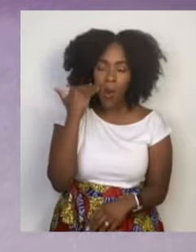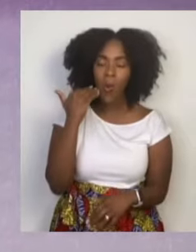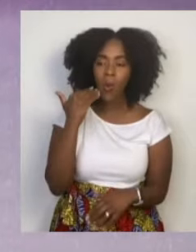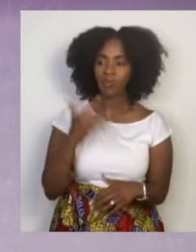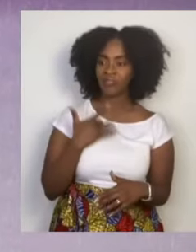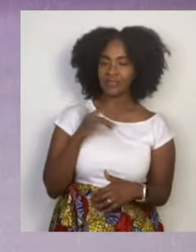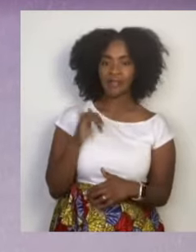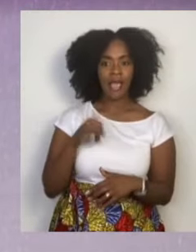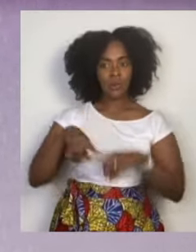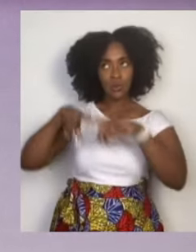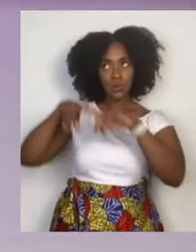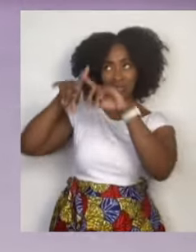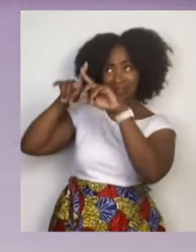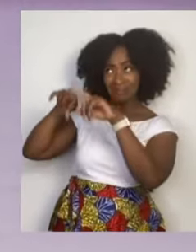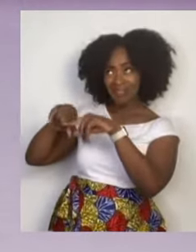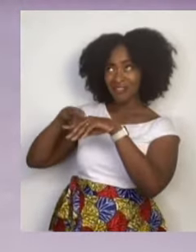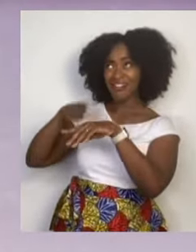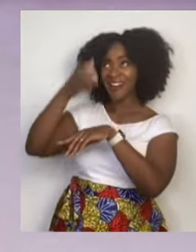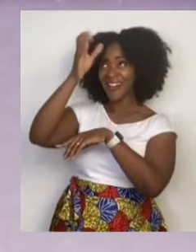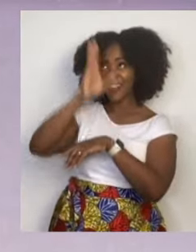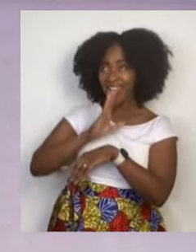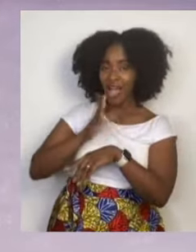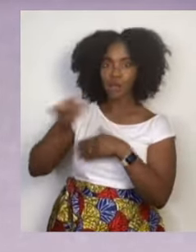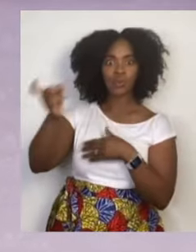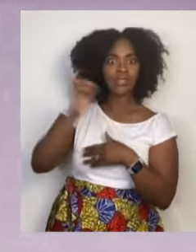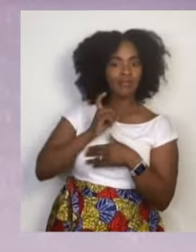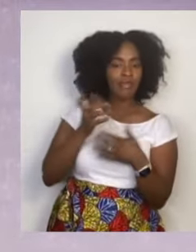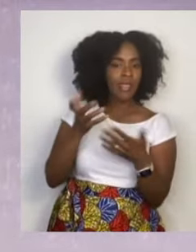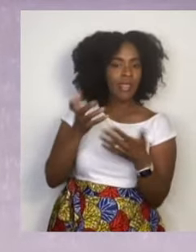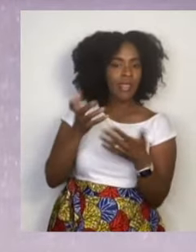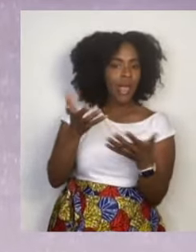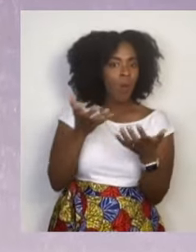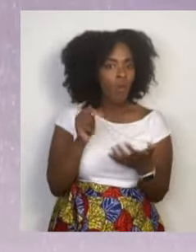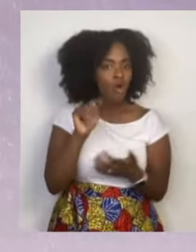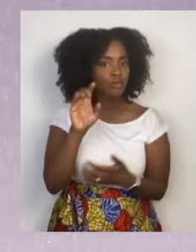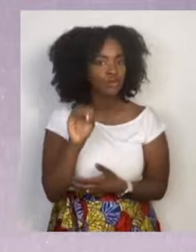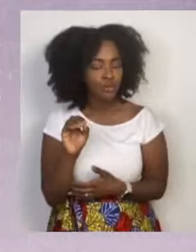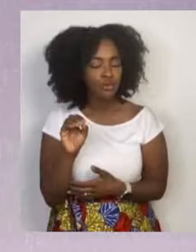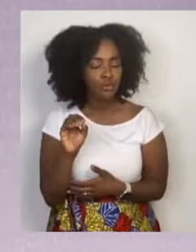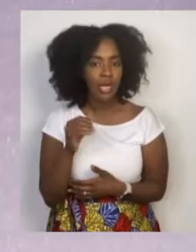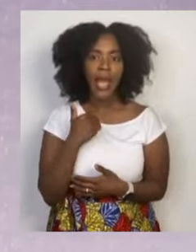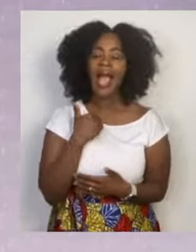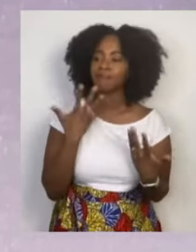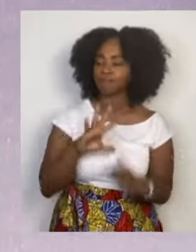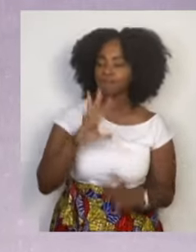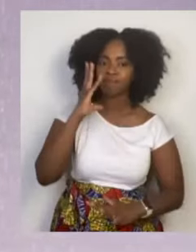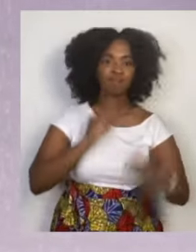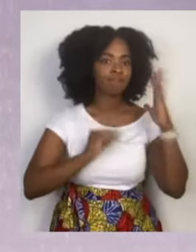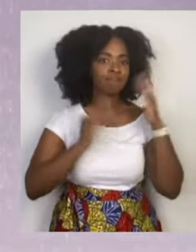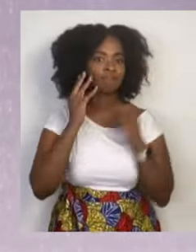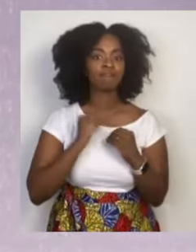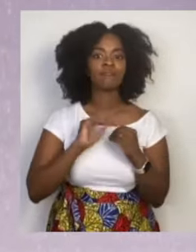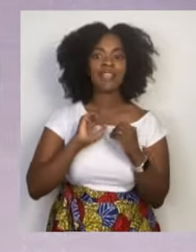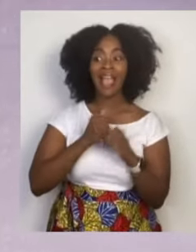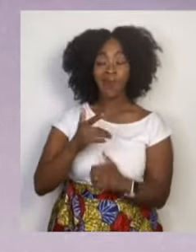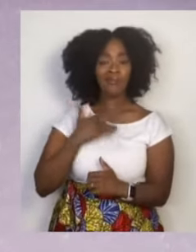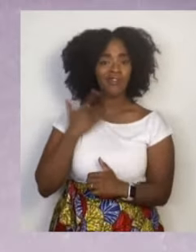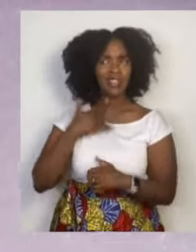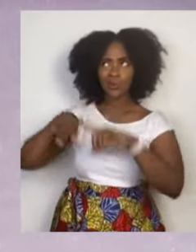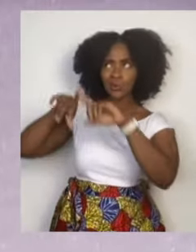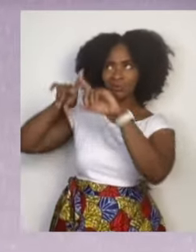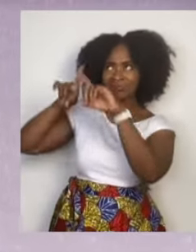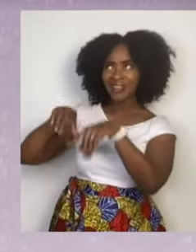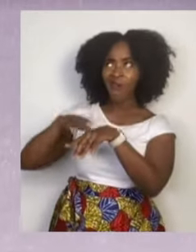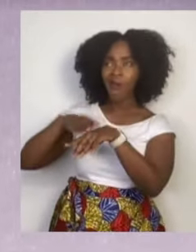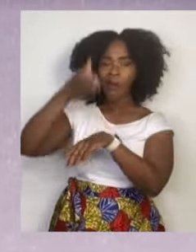you the want to. I know what it is to have to depend on God to give you the strength to what he gave